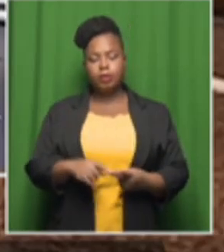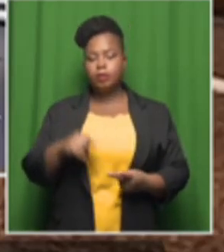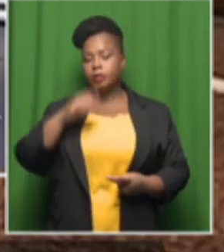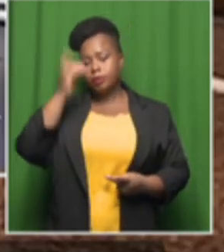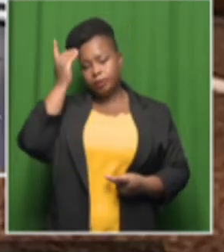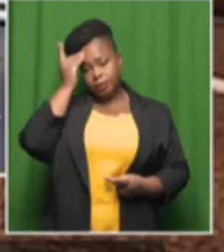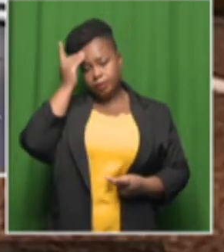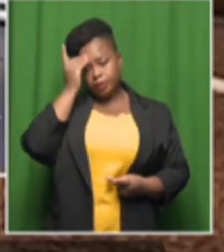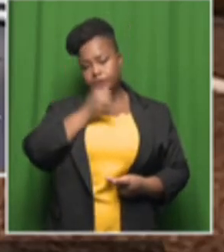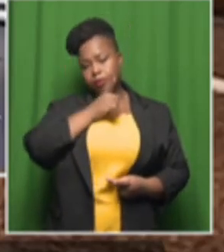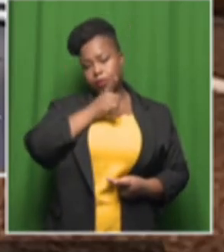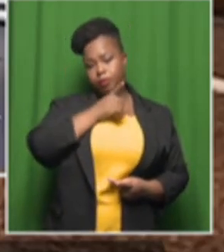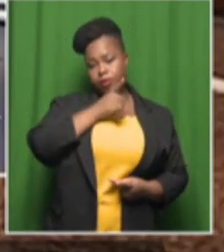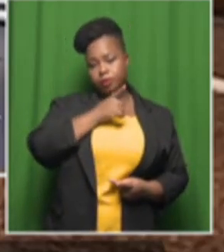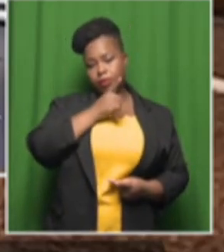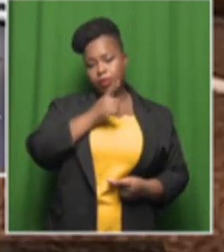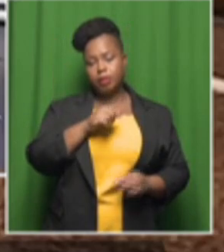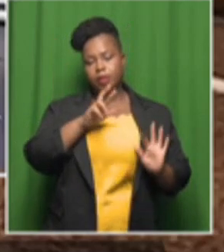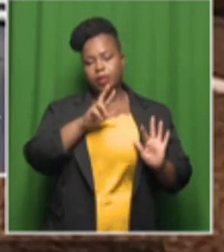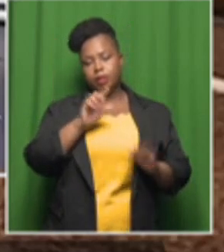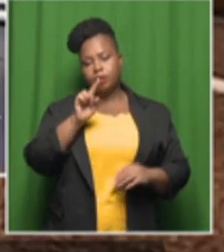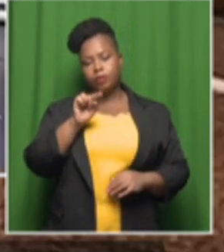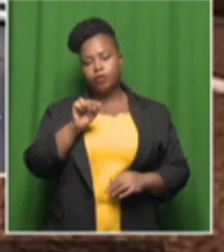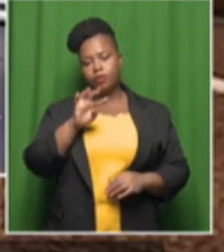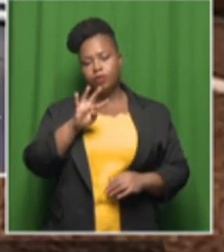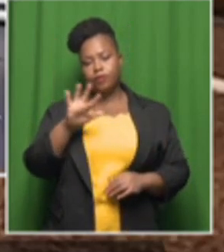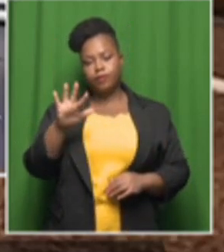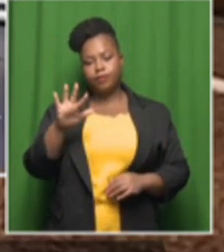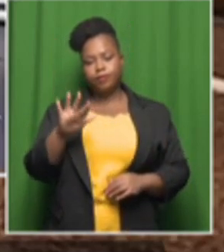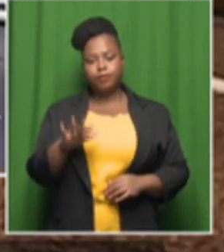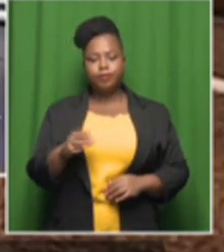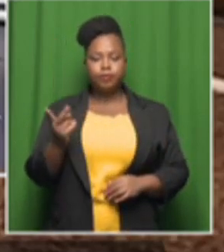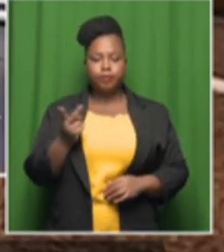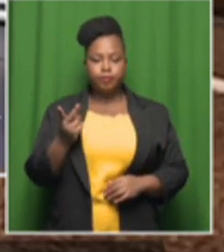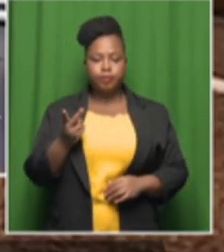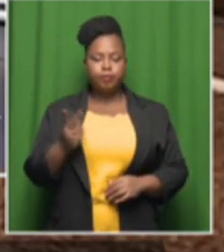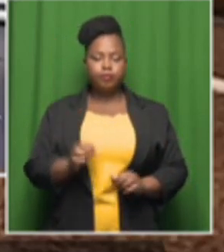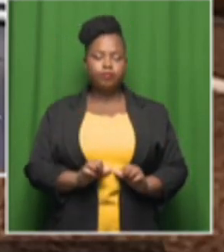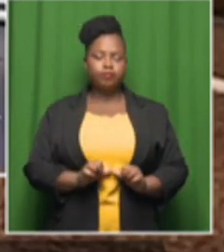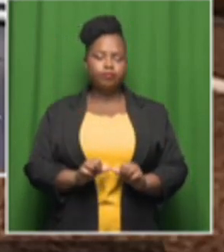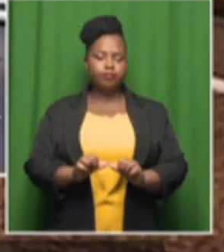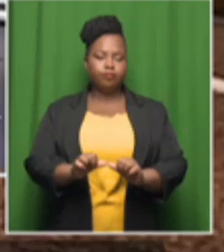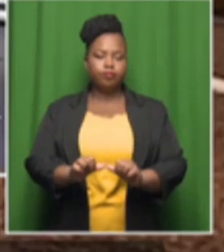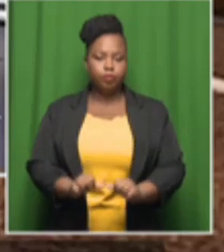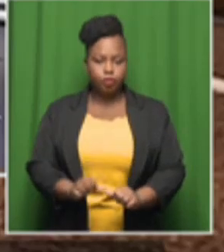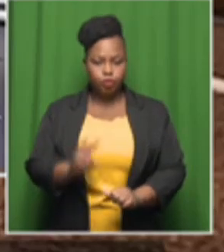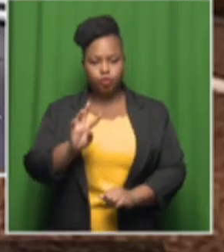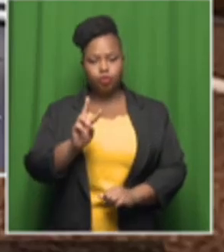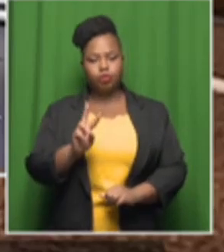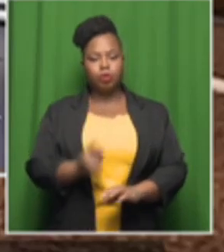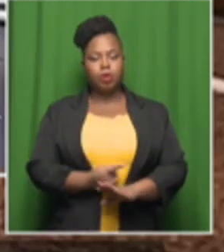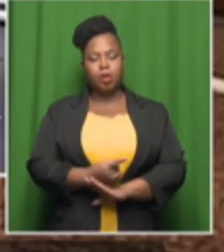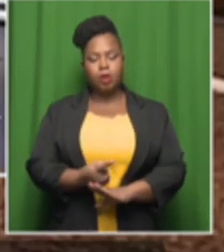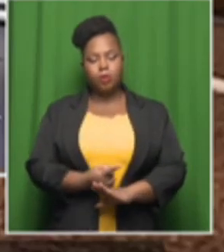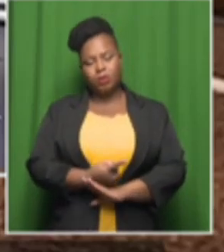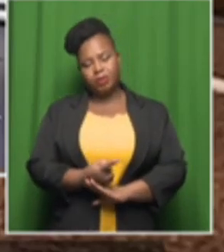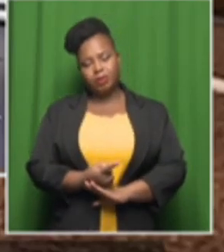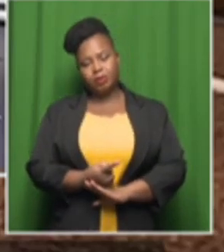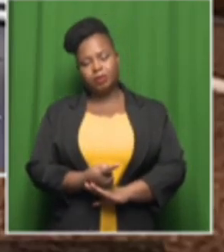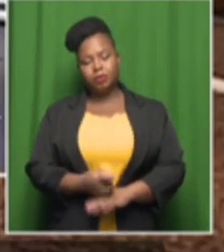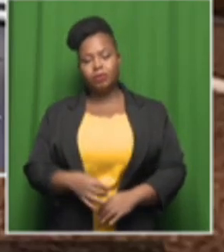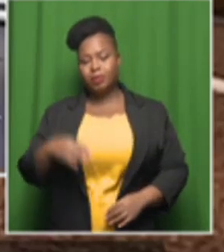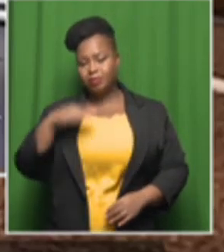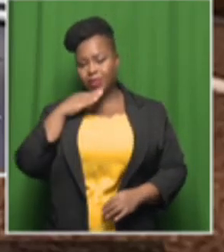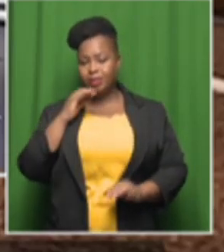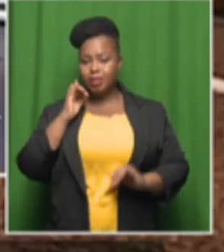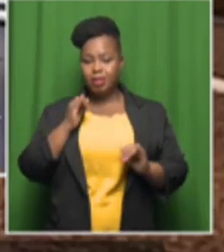bound. 8:45 on Sunday morning, the closure goes in, and it's expected to last about 2 hours, 10:45, 11 before the road